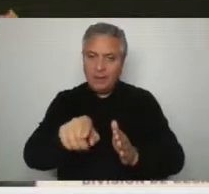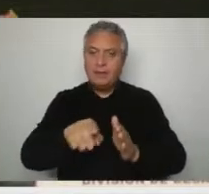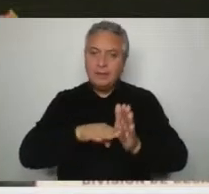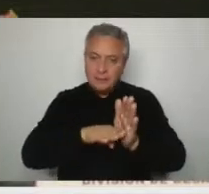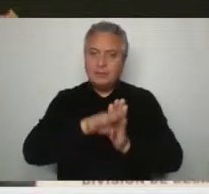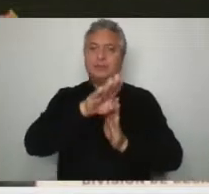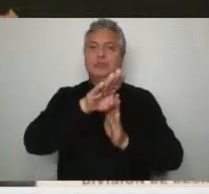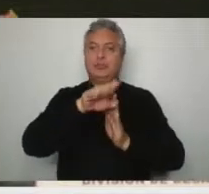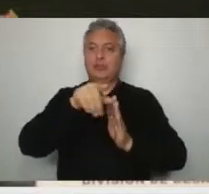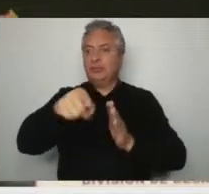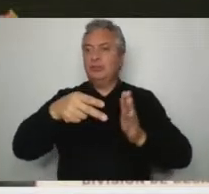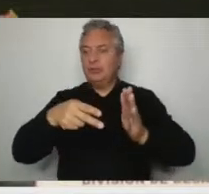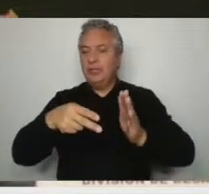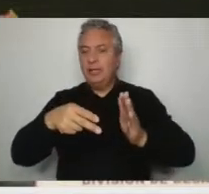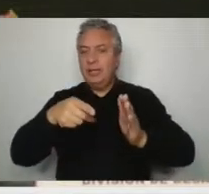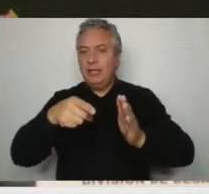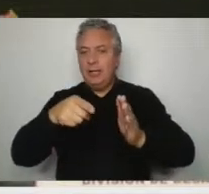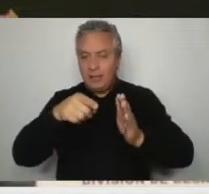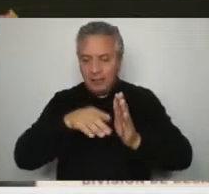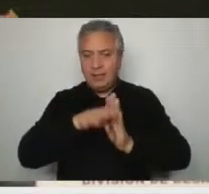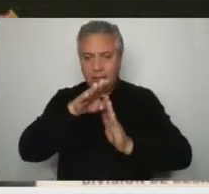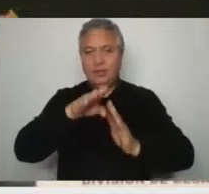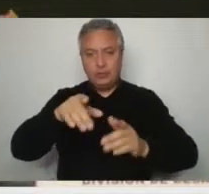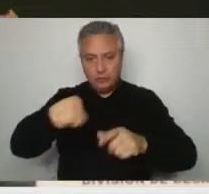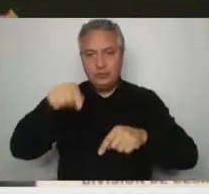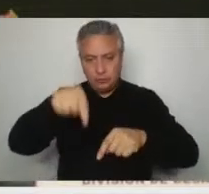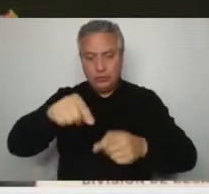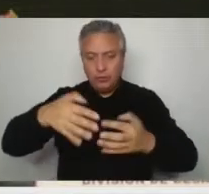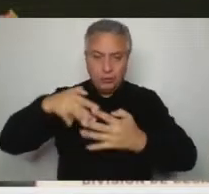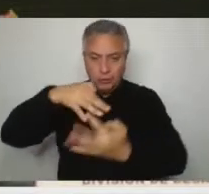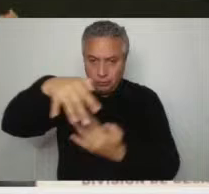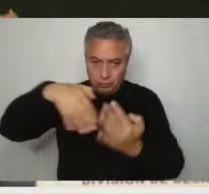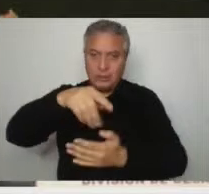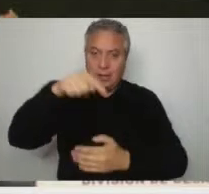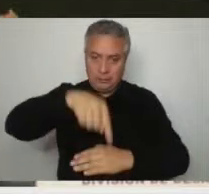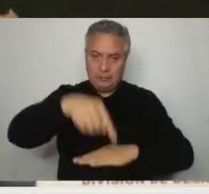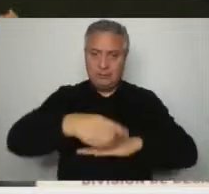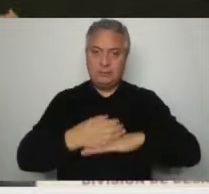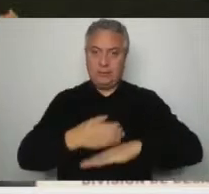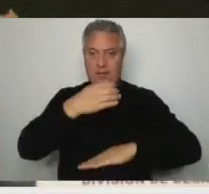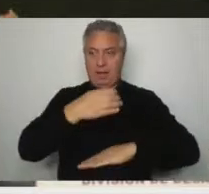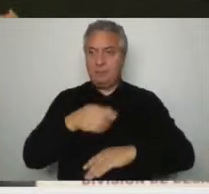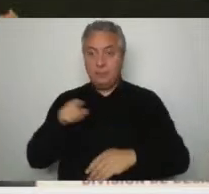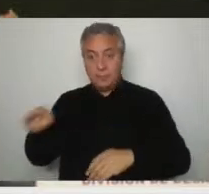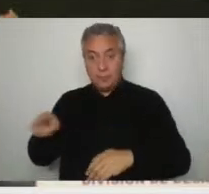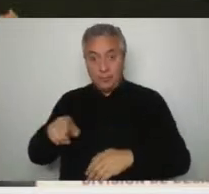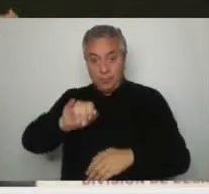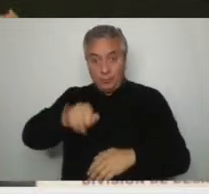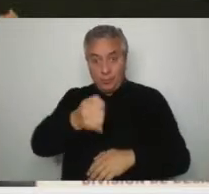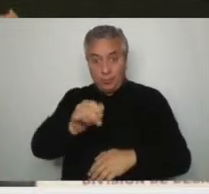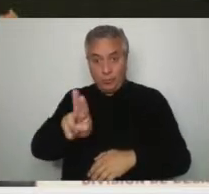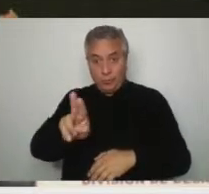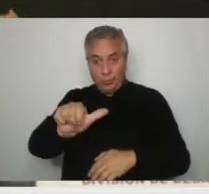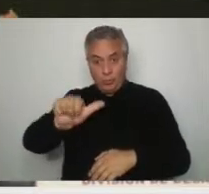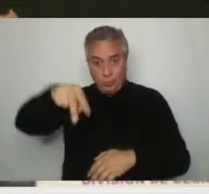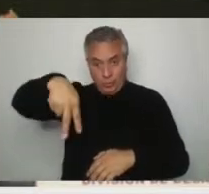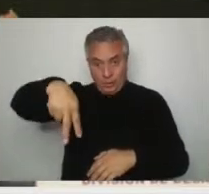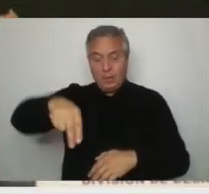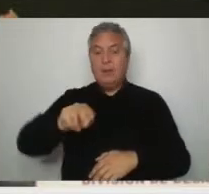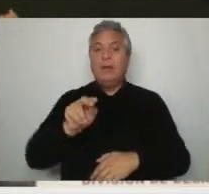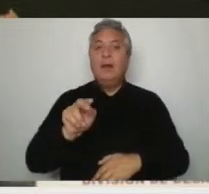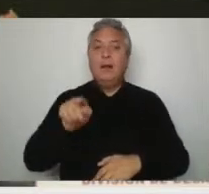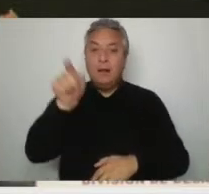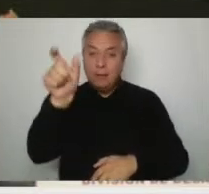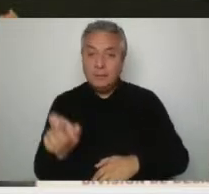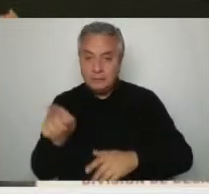pension area within our department at ECLAC. Moreover, we will hear from Juan Vila, who prepared a